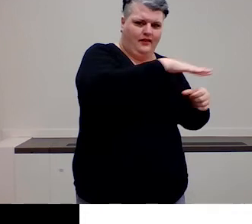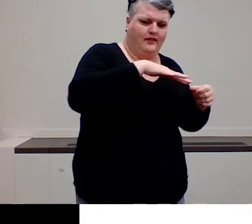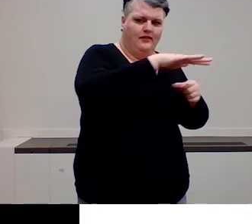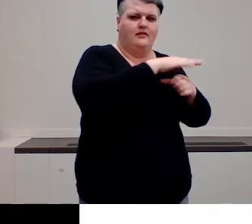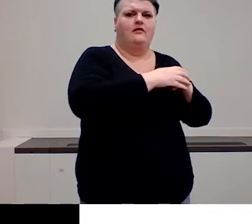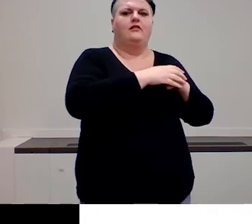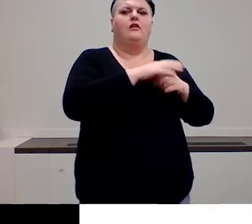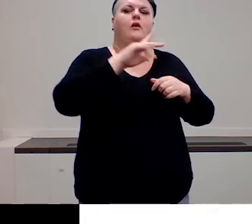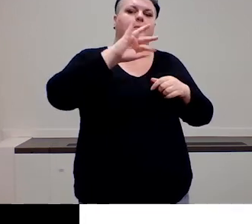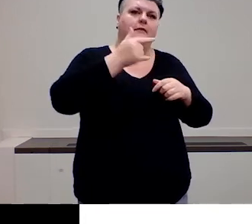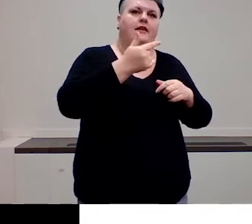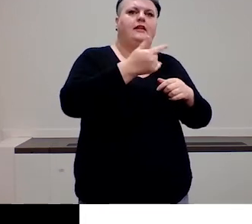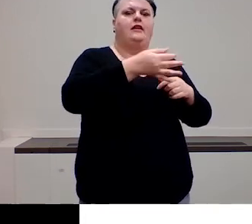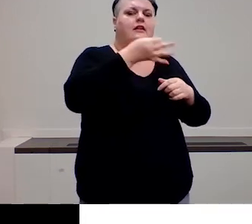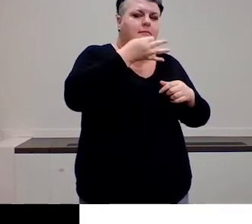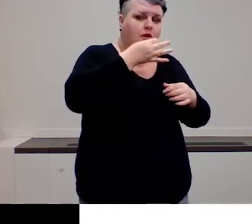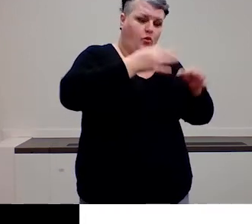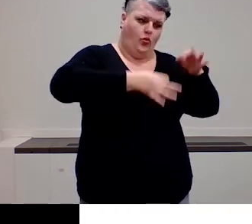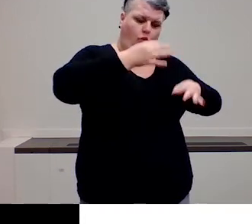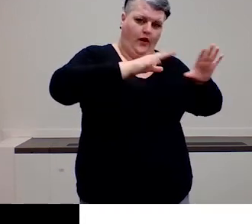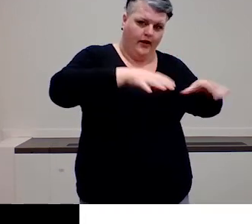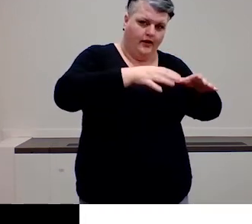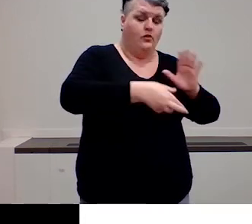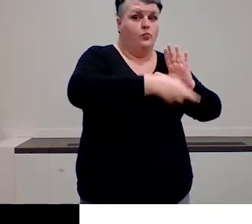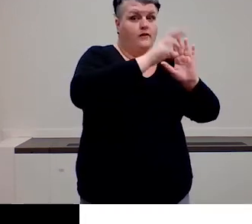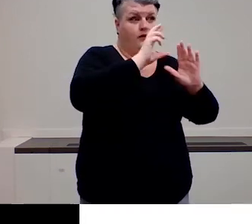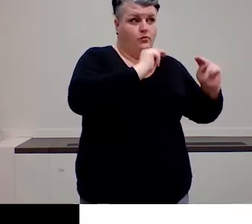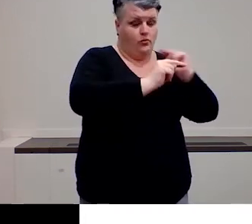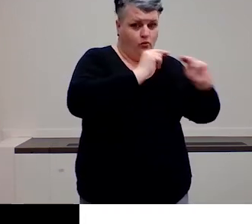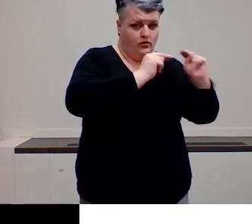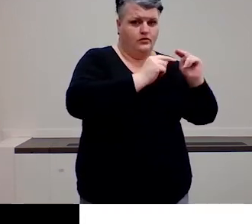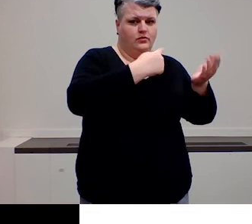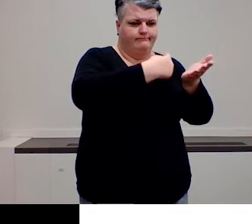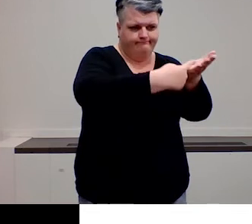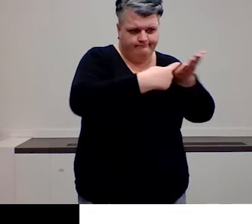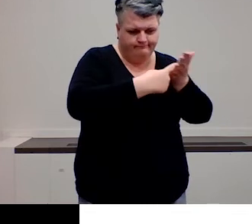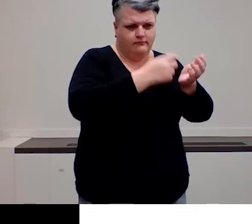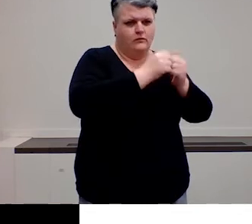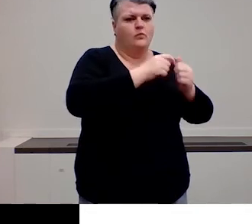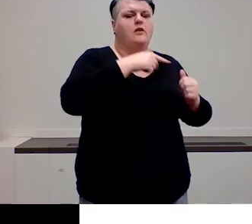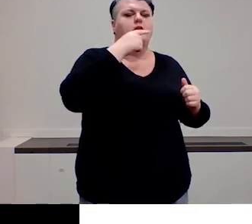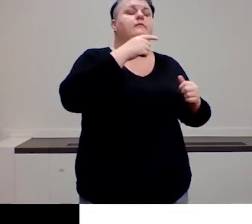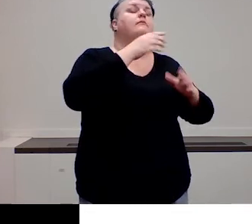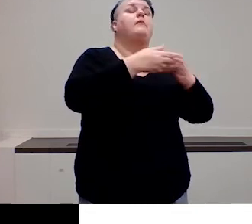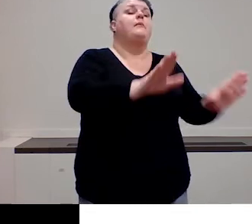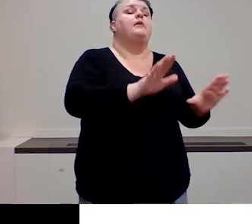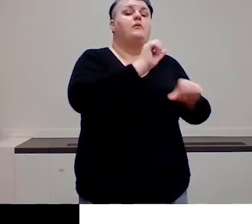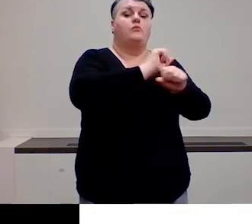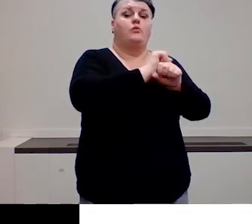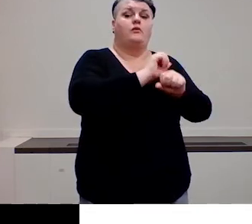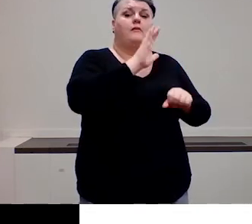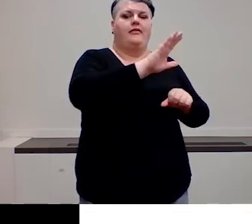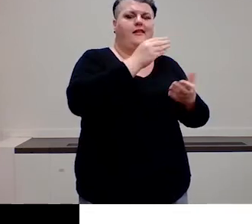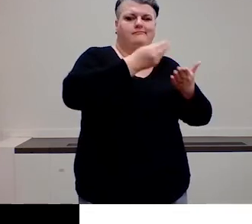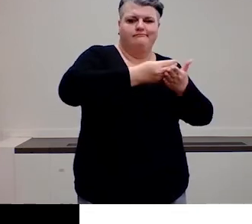of pending or imminent court action, reviewing negotiations or bargaining sessions with public employees concerning their